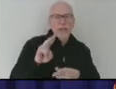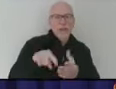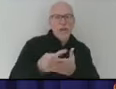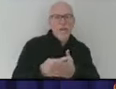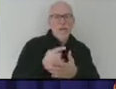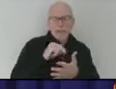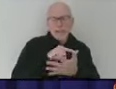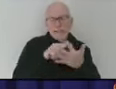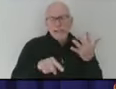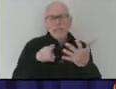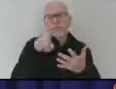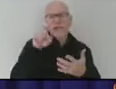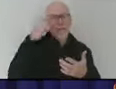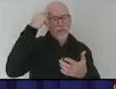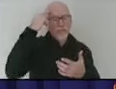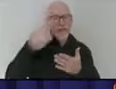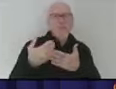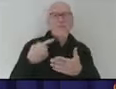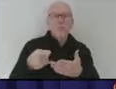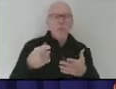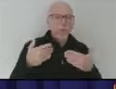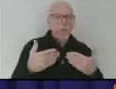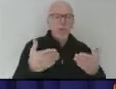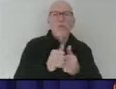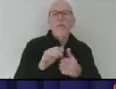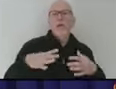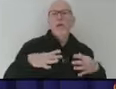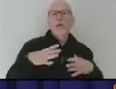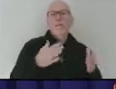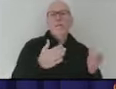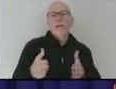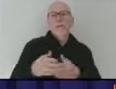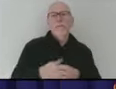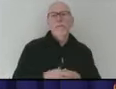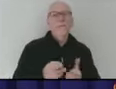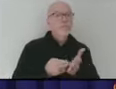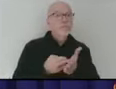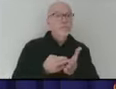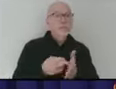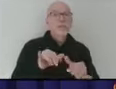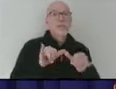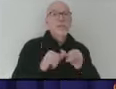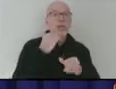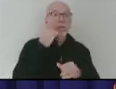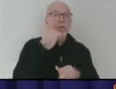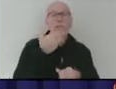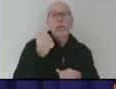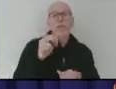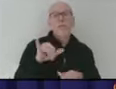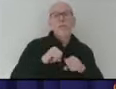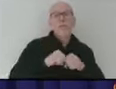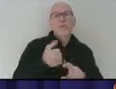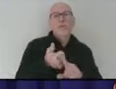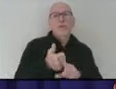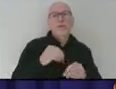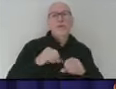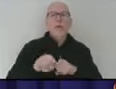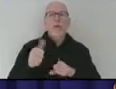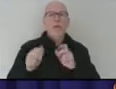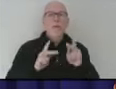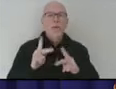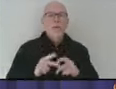Hoosiers should consider when making holiday plans. To be frank, staying home is the best way to protect yourself and others.